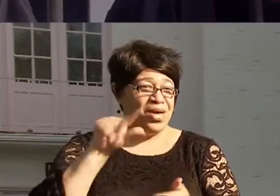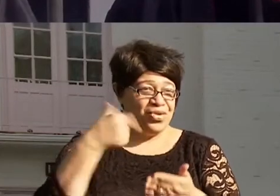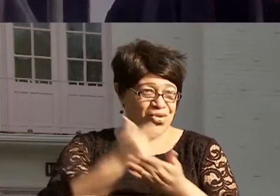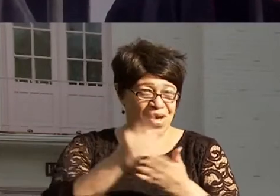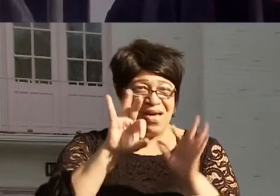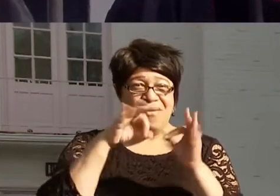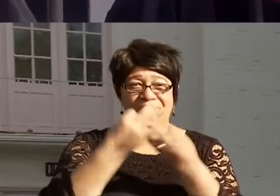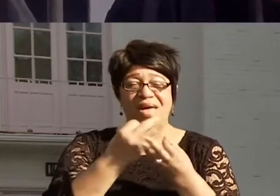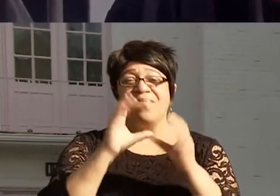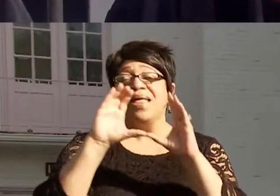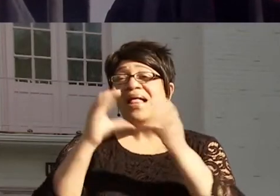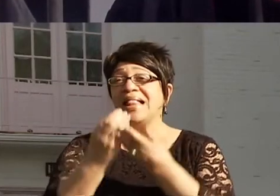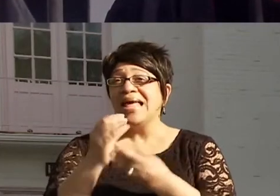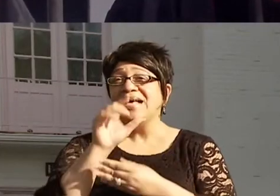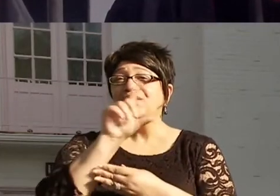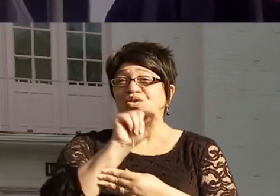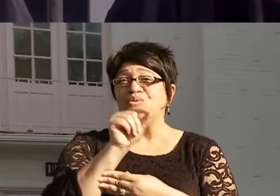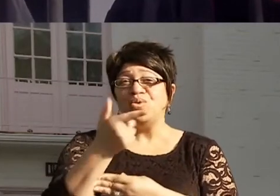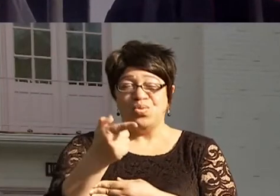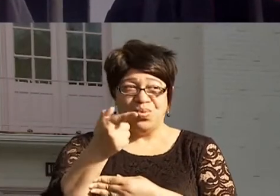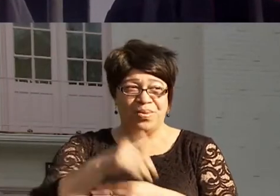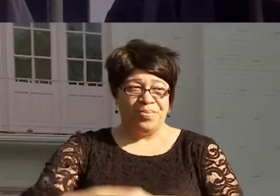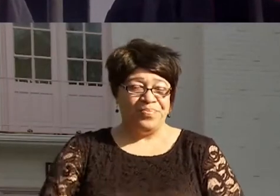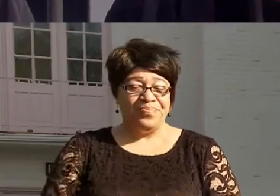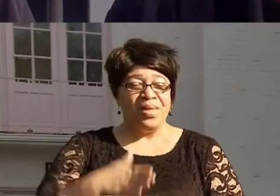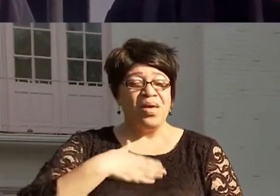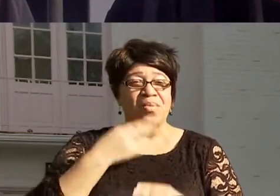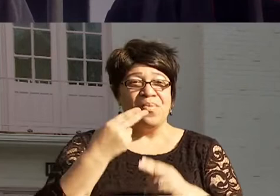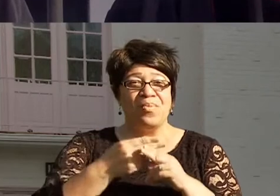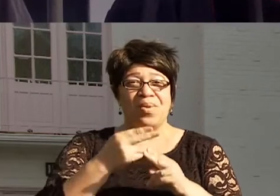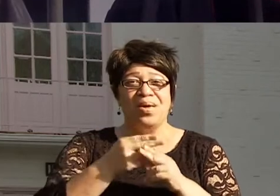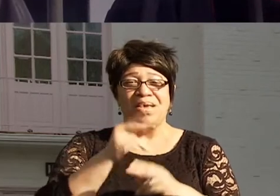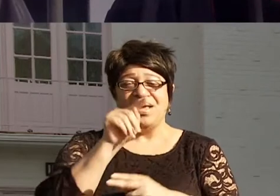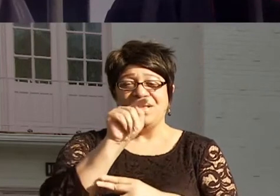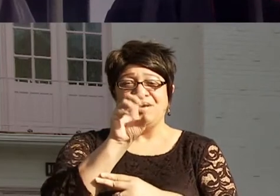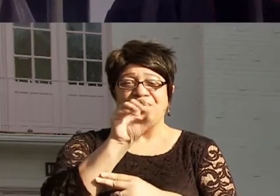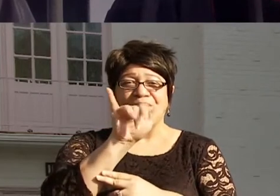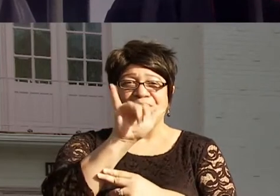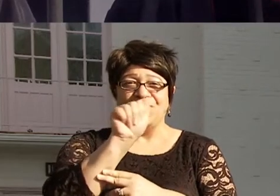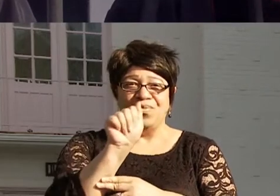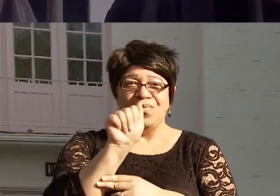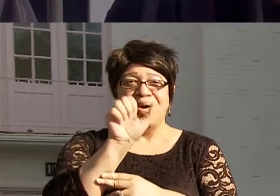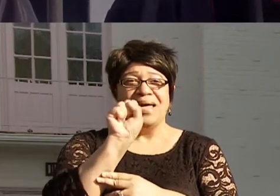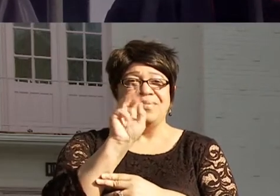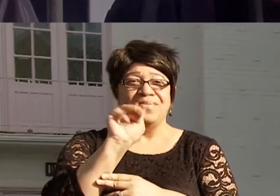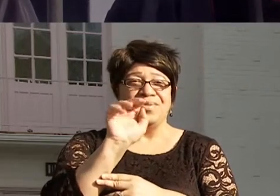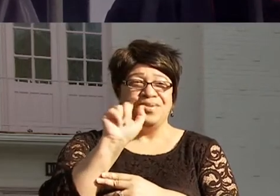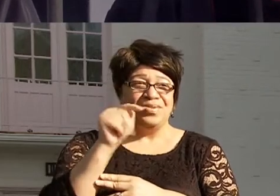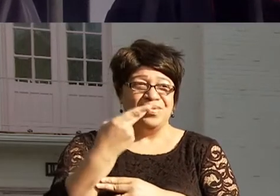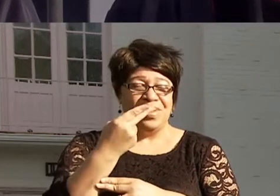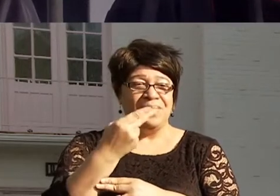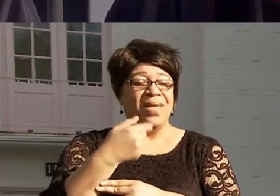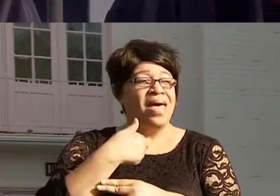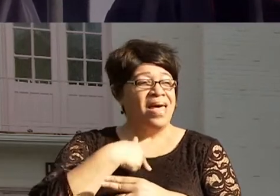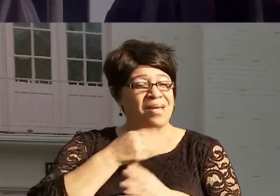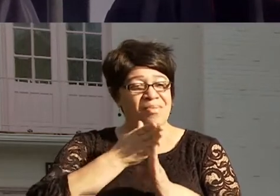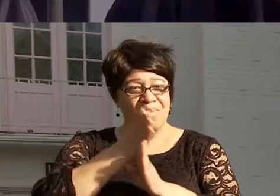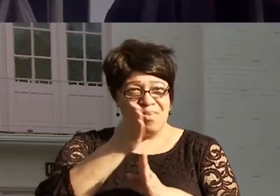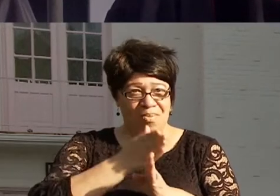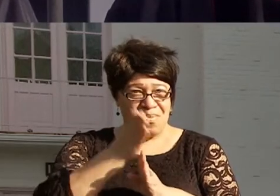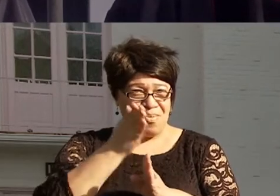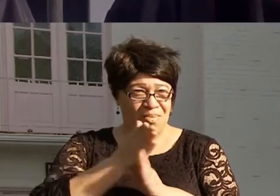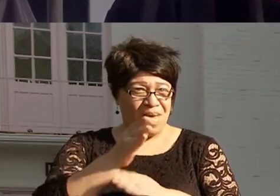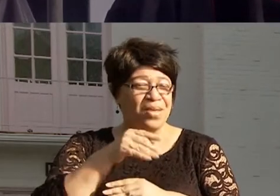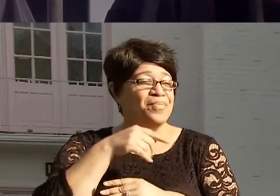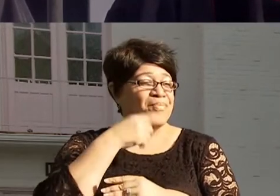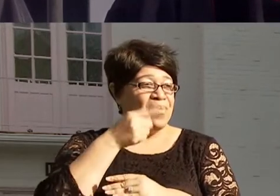the class of 2021. My name is Toya Smith, and I'm an Urban Studies and Public Policy major from Fort Worth, Texas, and I've